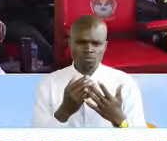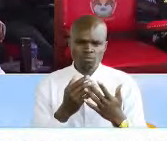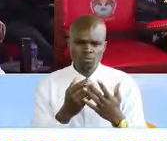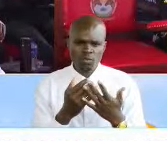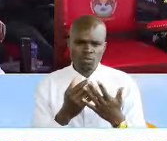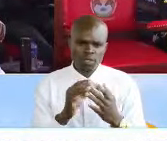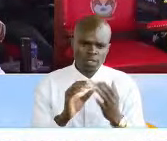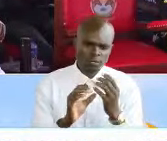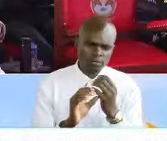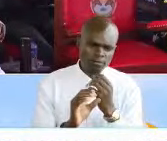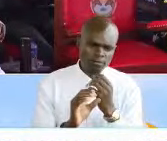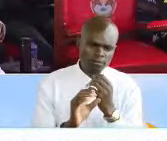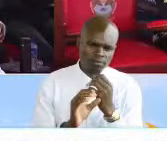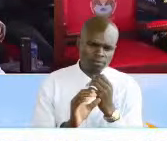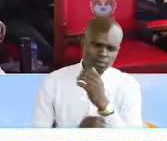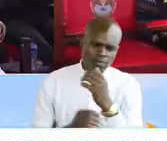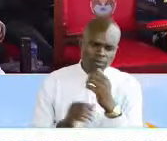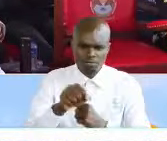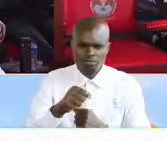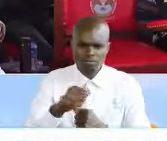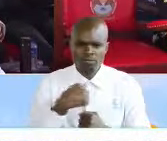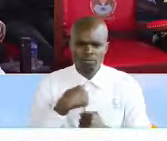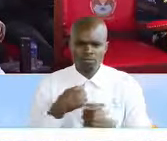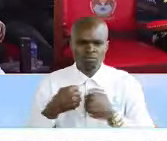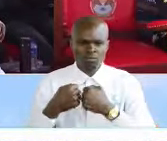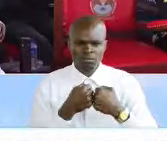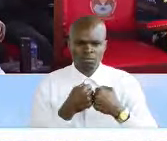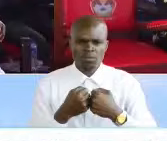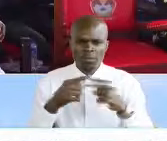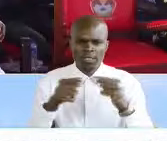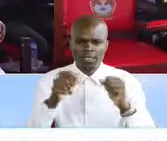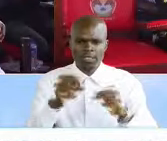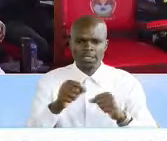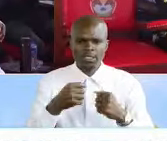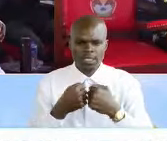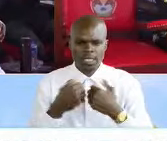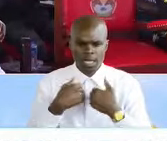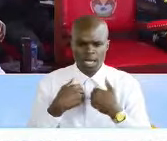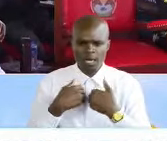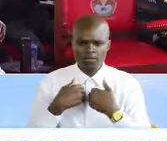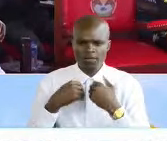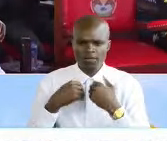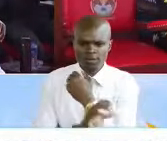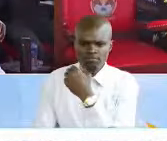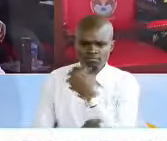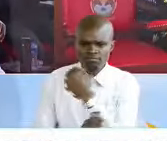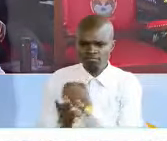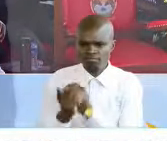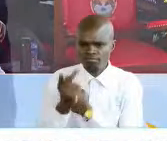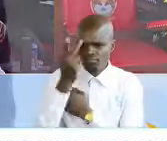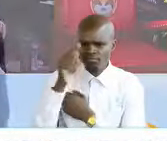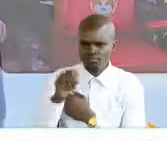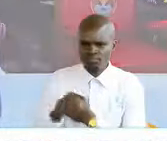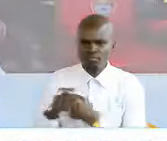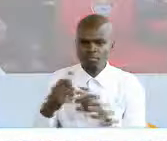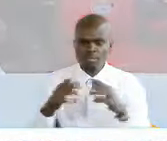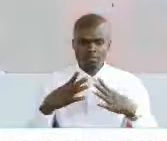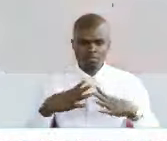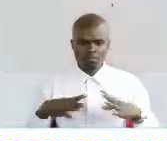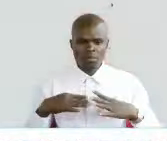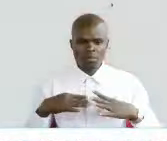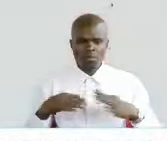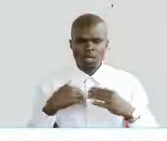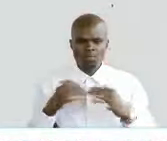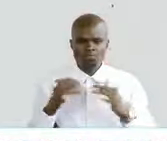different challenges. But despite the disparities in our country, Kenya, our people have a unified